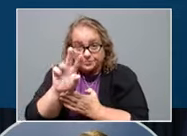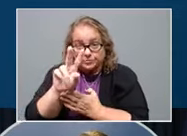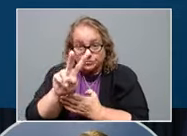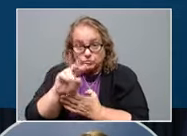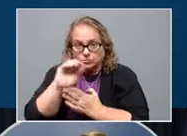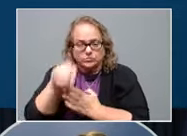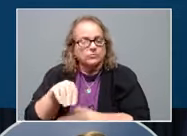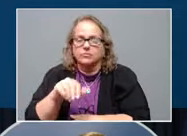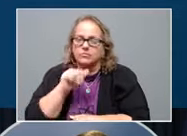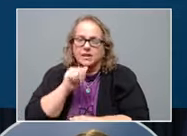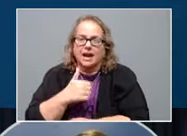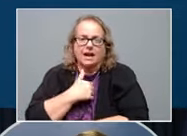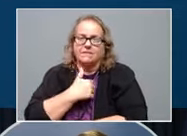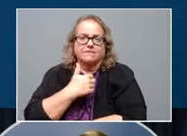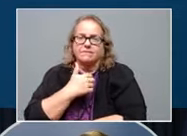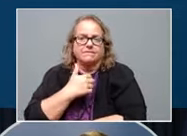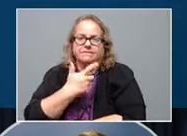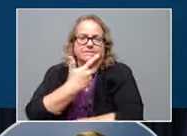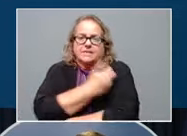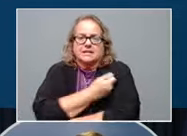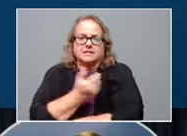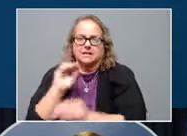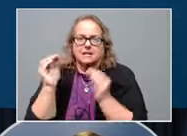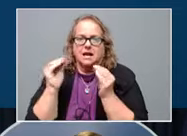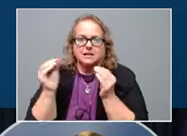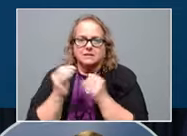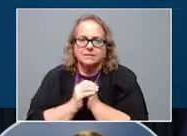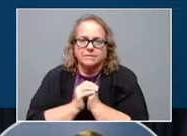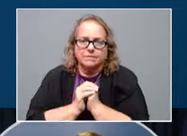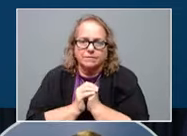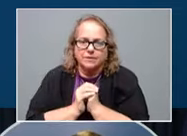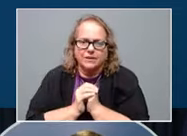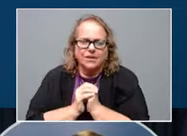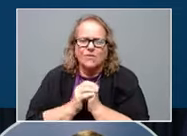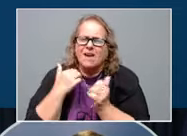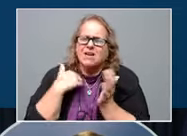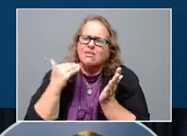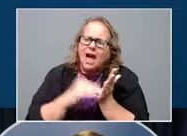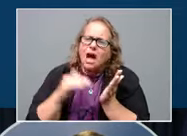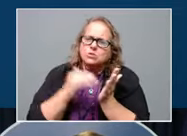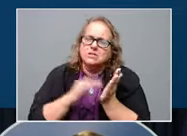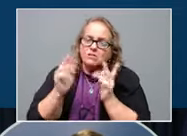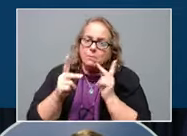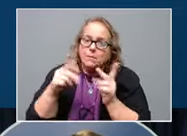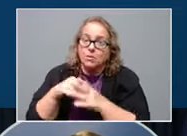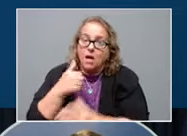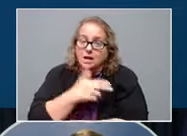unvaccinated. Think about the numbers we've had of people in the hospital, thousands, right? And how sick they are.